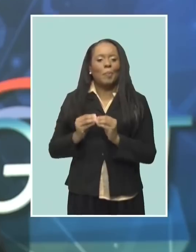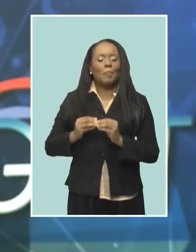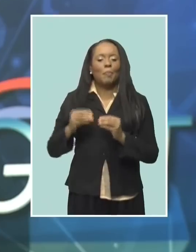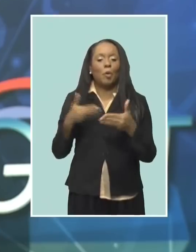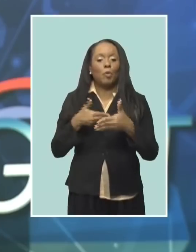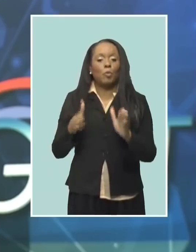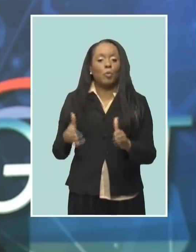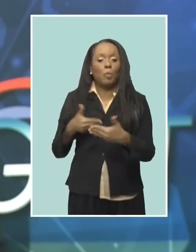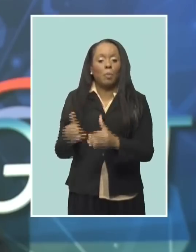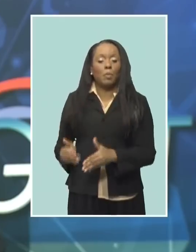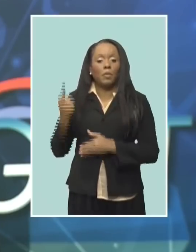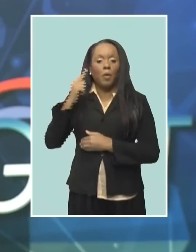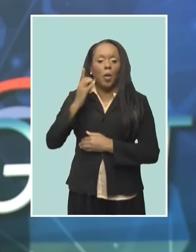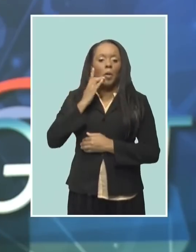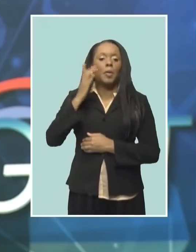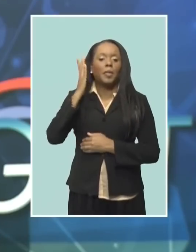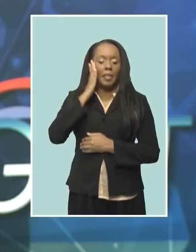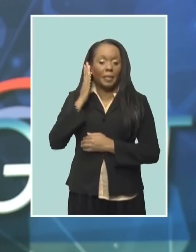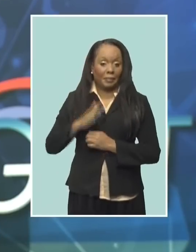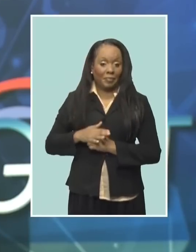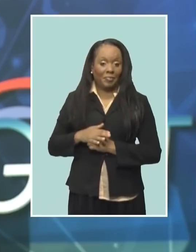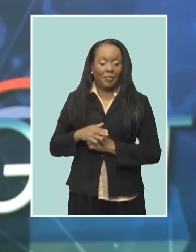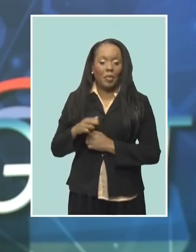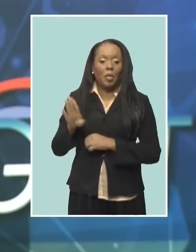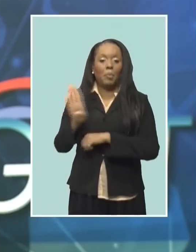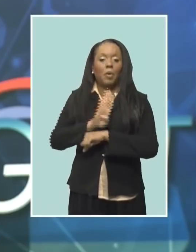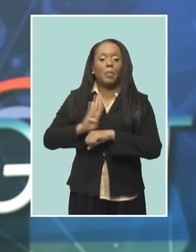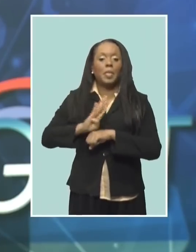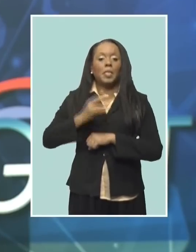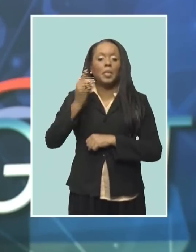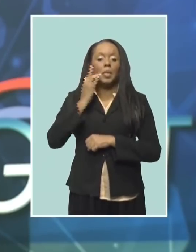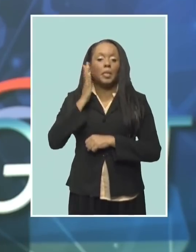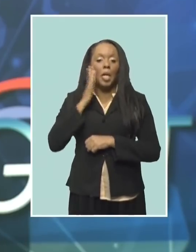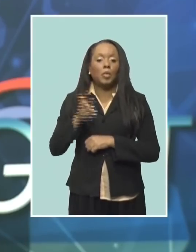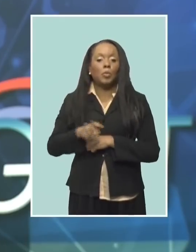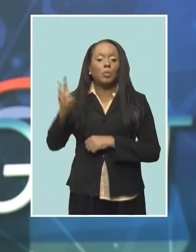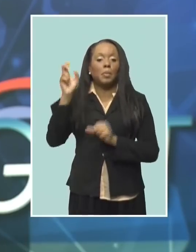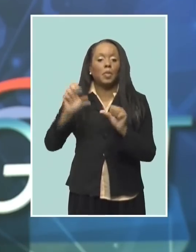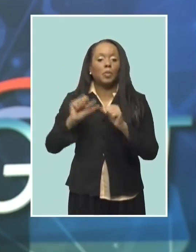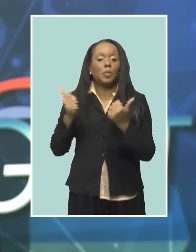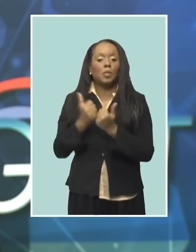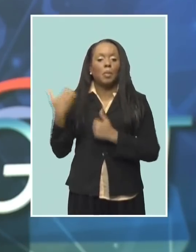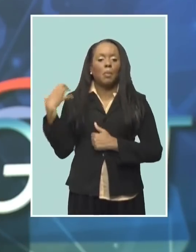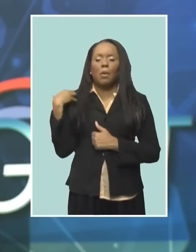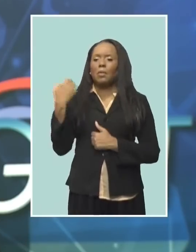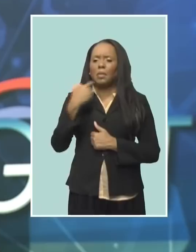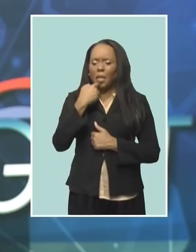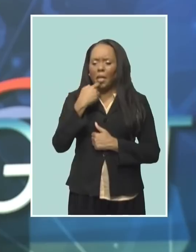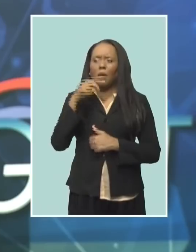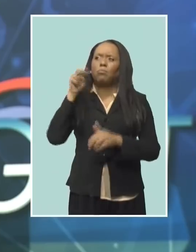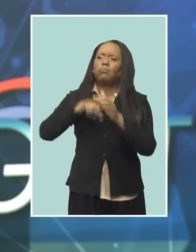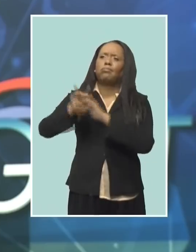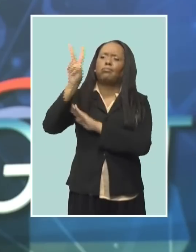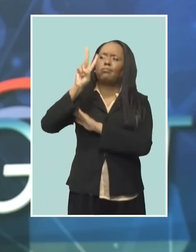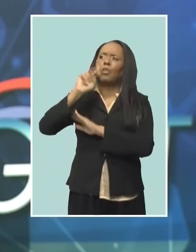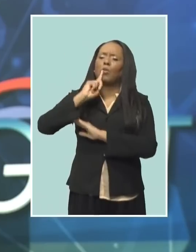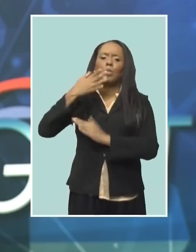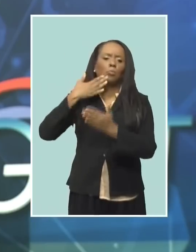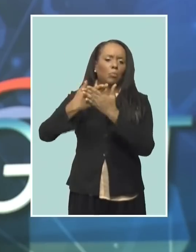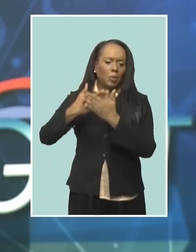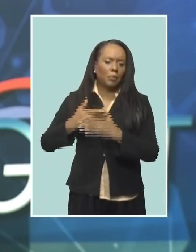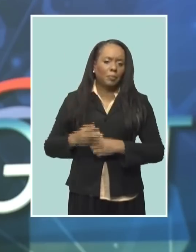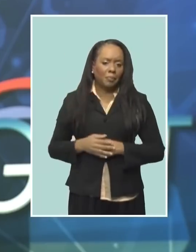rise. Chairman of the Barbados Hotel and Tourism Association, Javon Griffith, says it signals optimism for the sector.